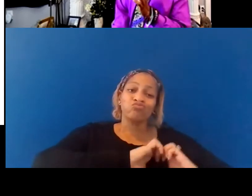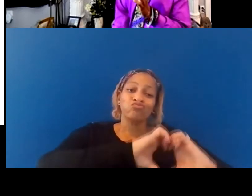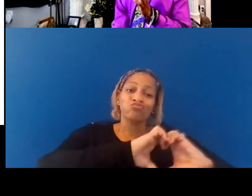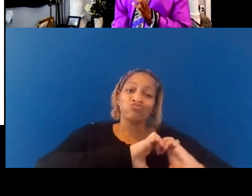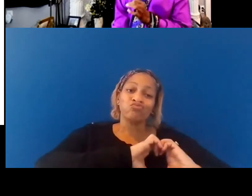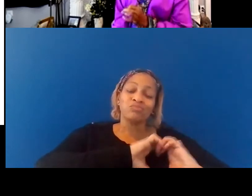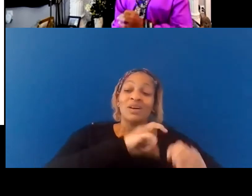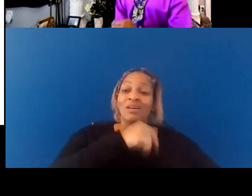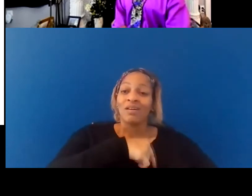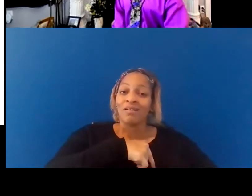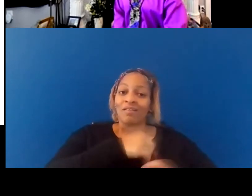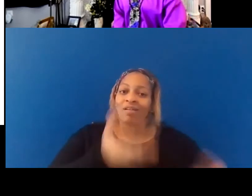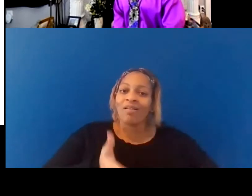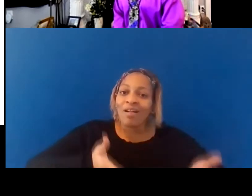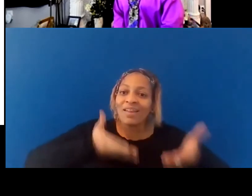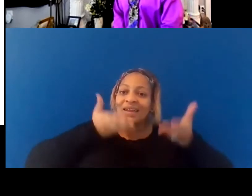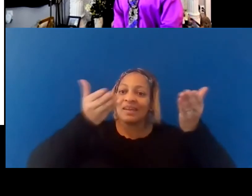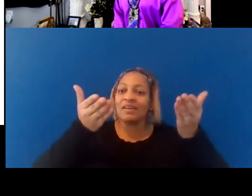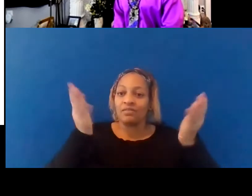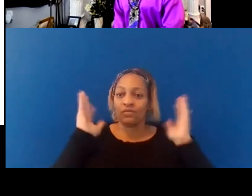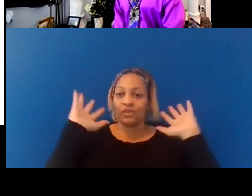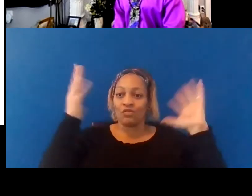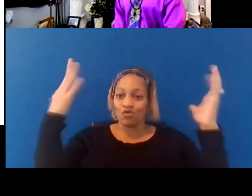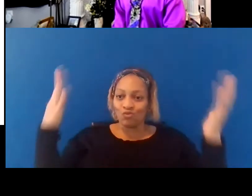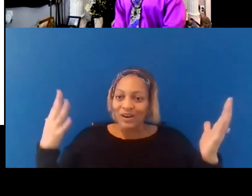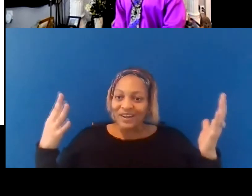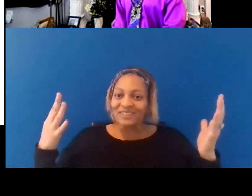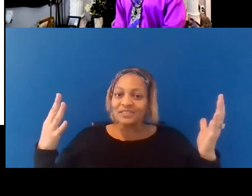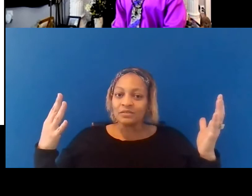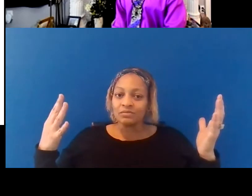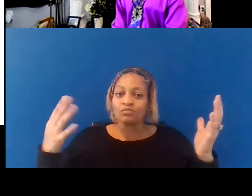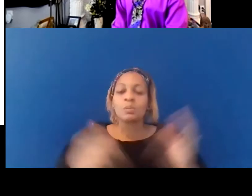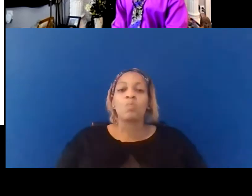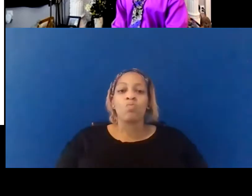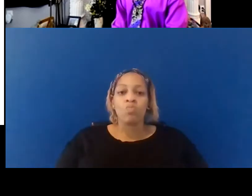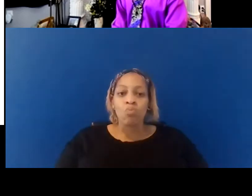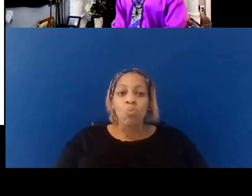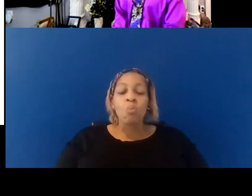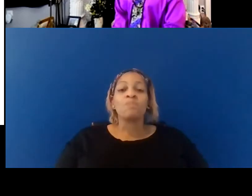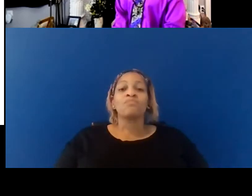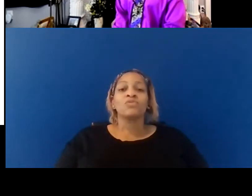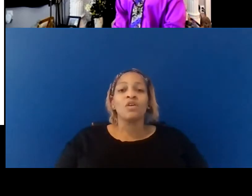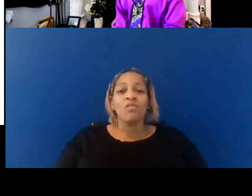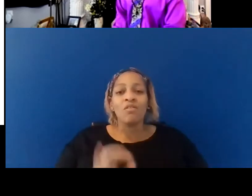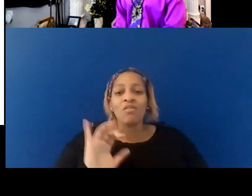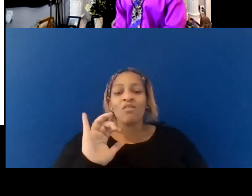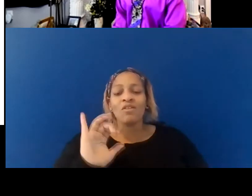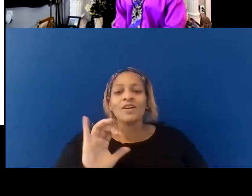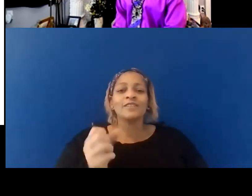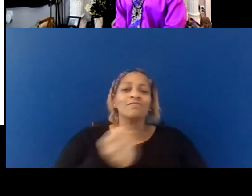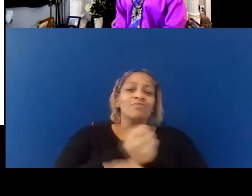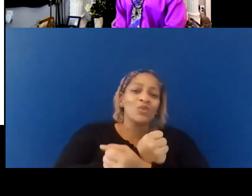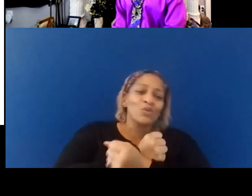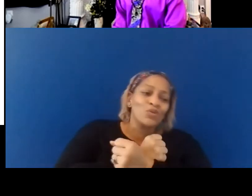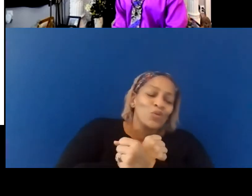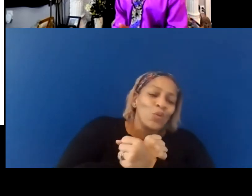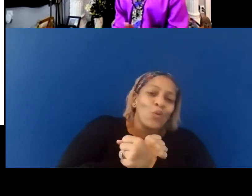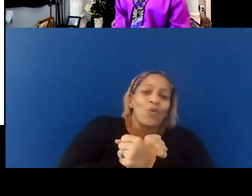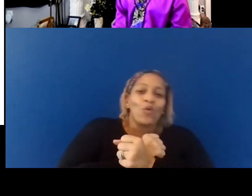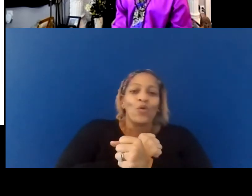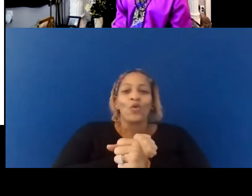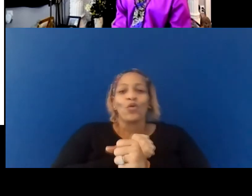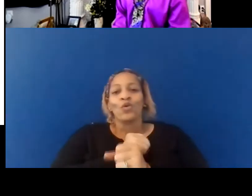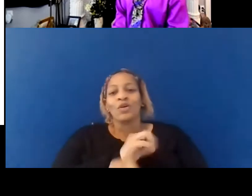related to this idea of praise: to adore, to worship, to applaud, to commend,